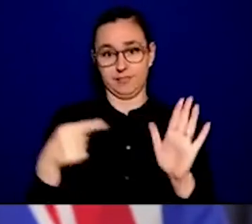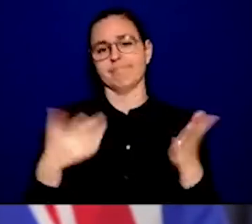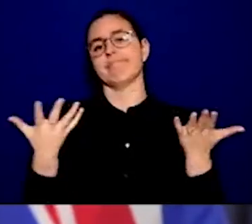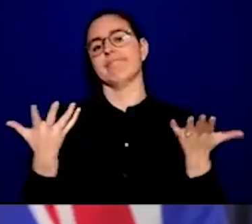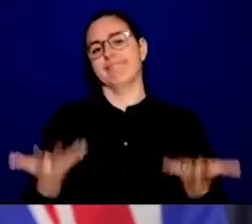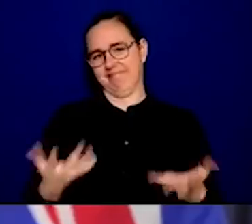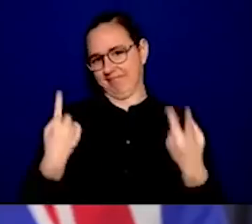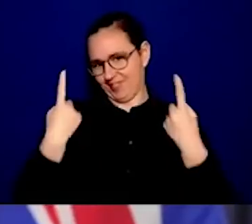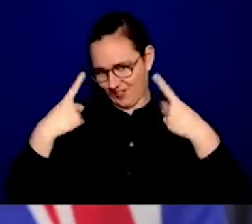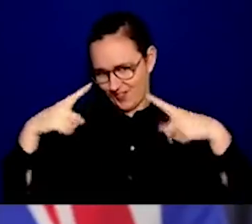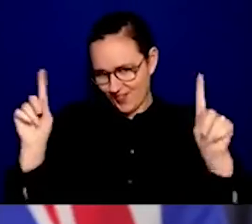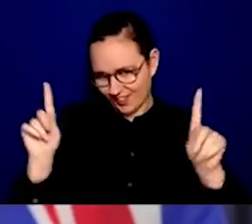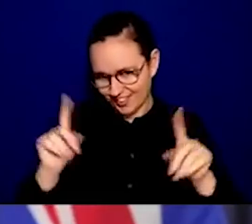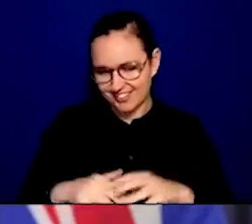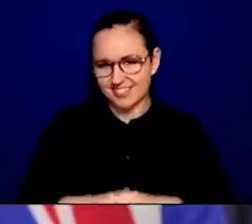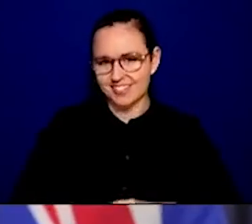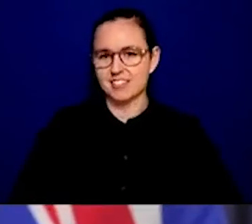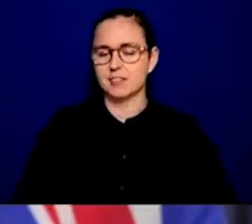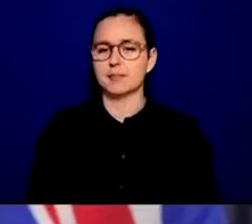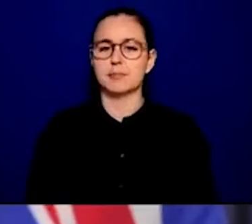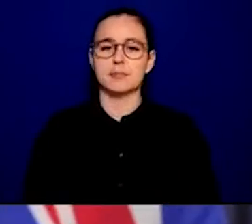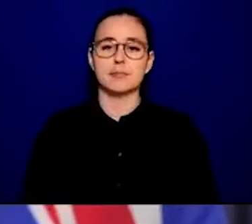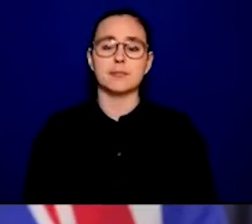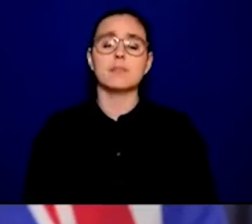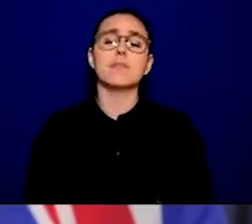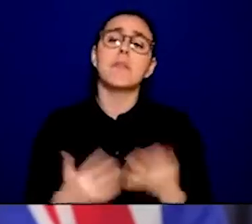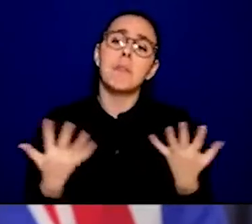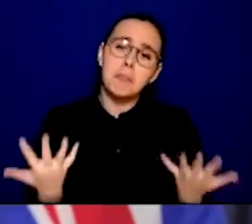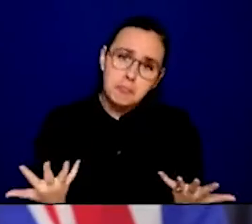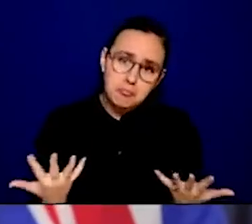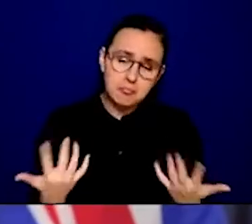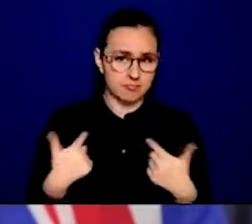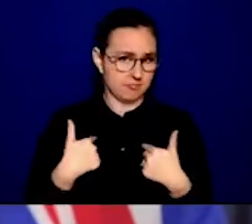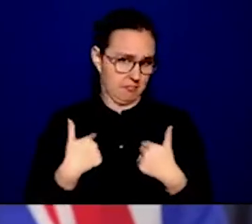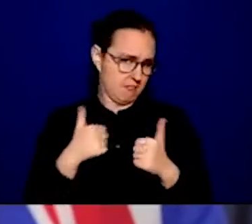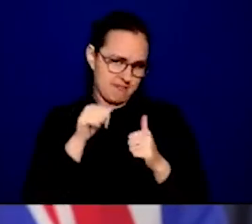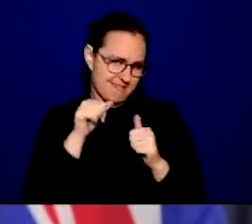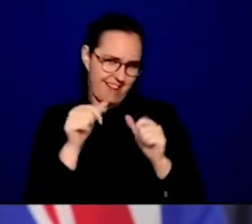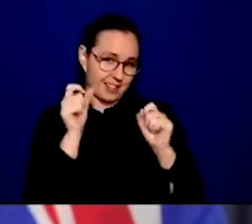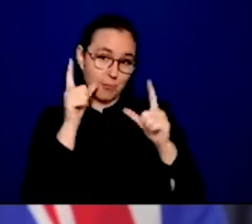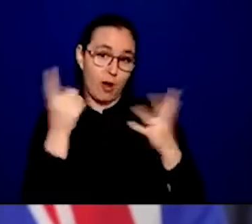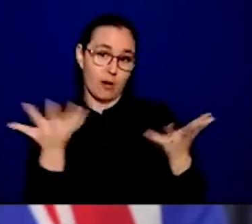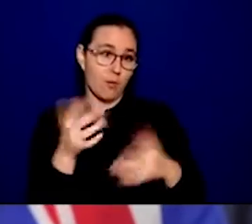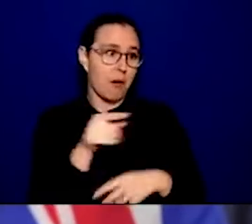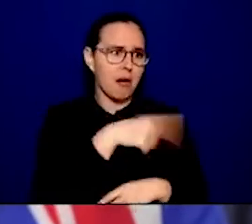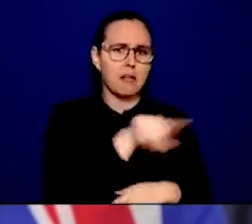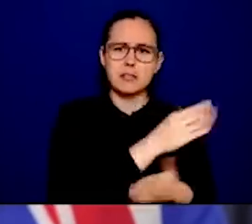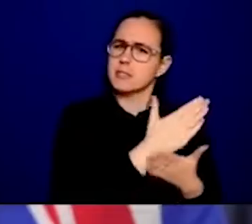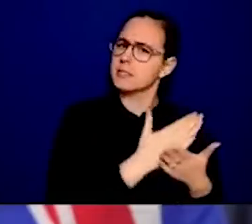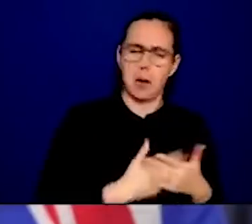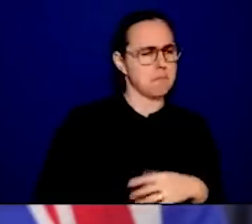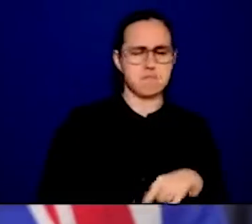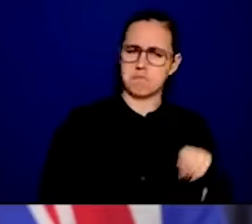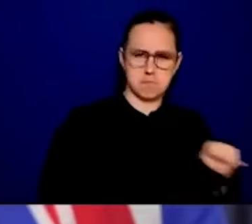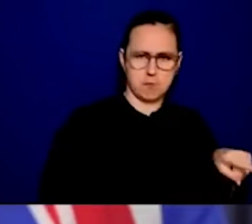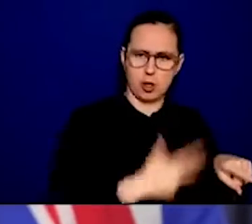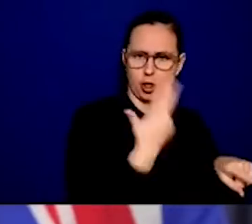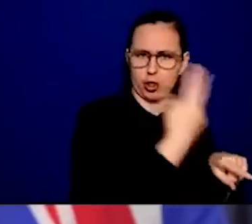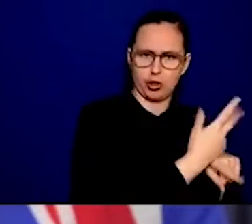Not surprisingly, some have called for 3 days or less, while others have asked for 10 days or